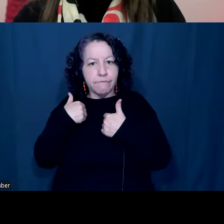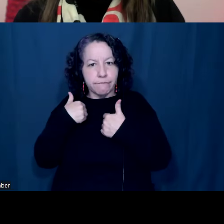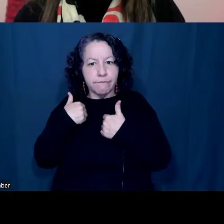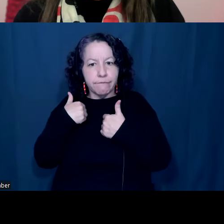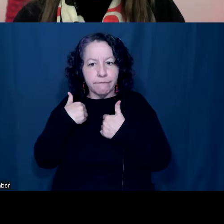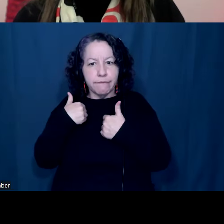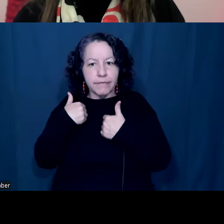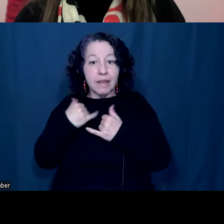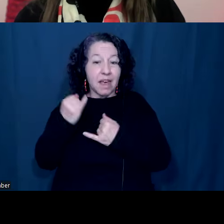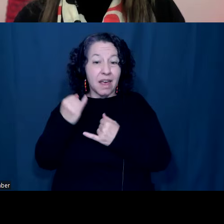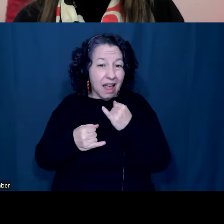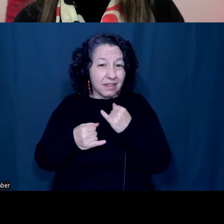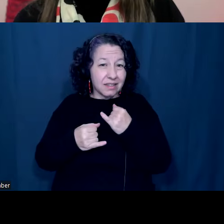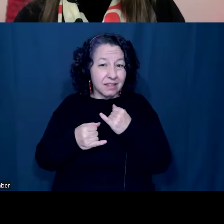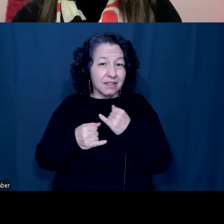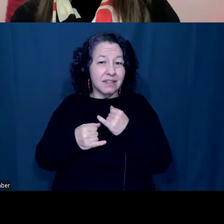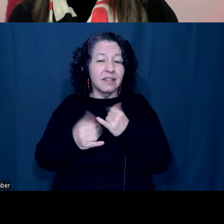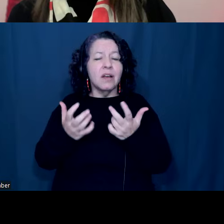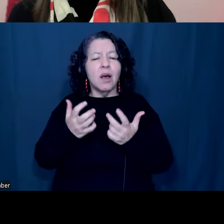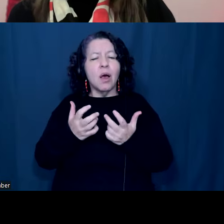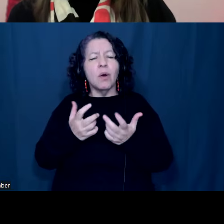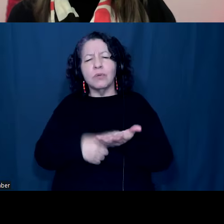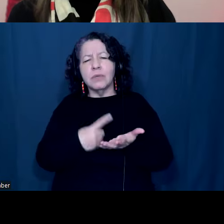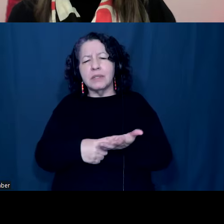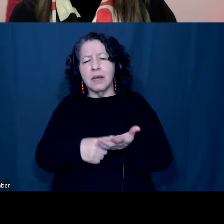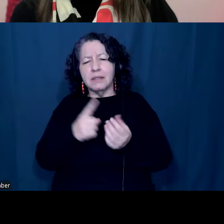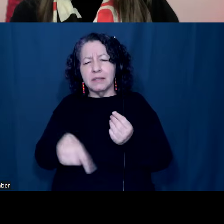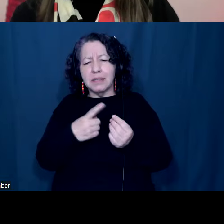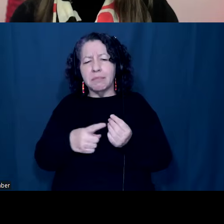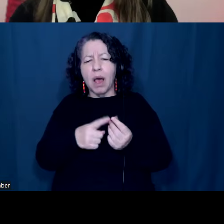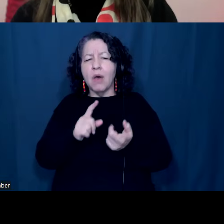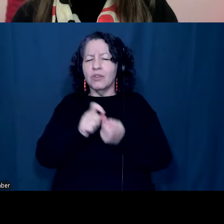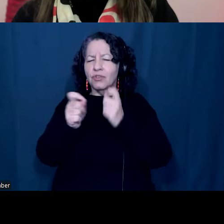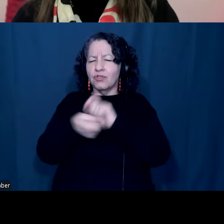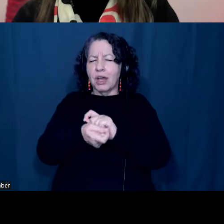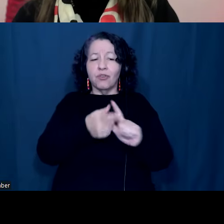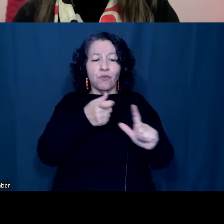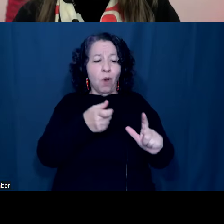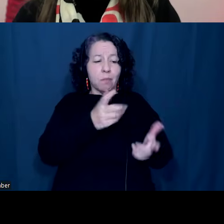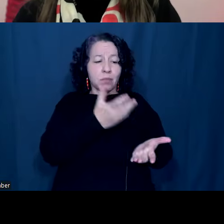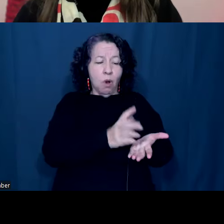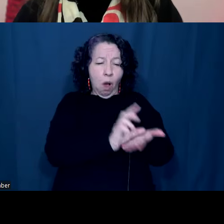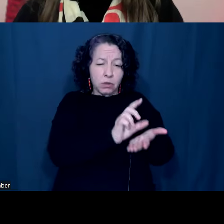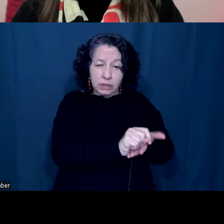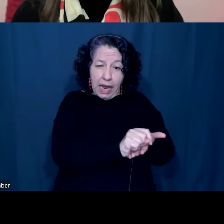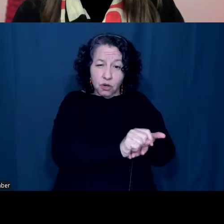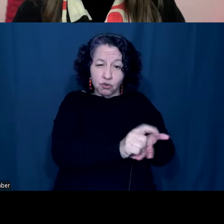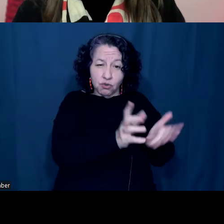And finally, I want to touch on the shift from consultation to relationship.